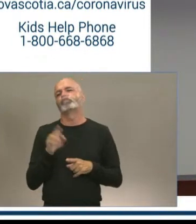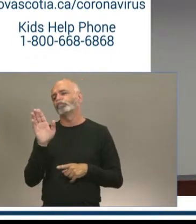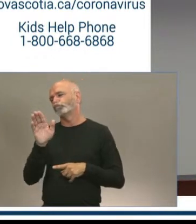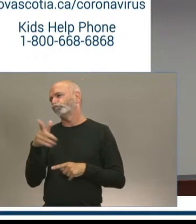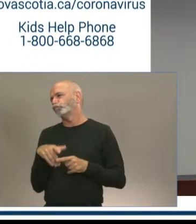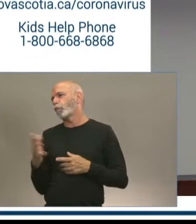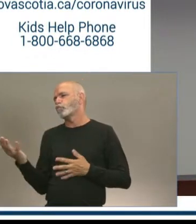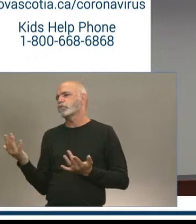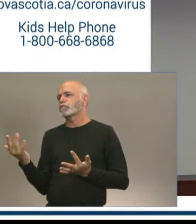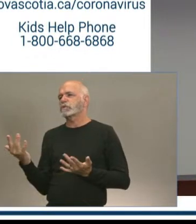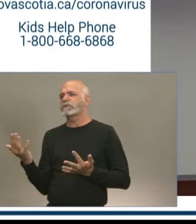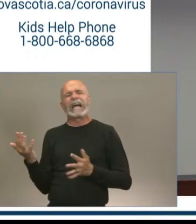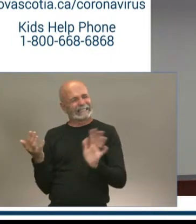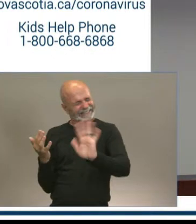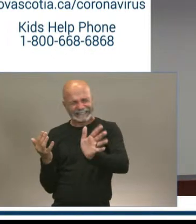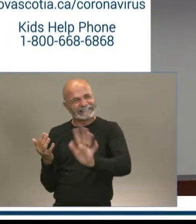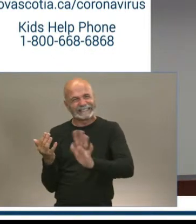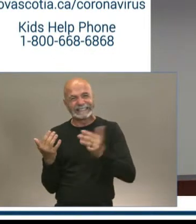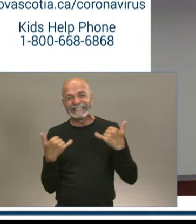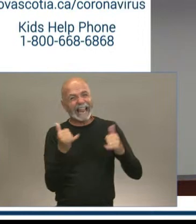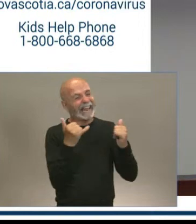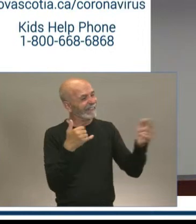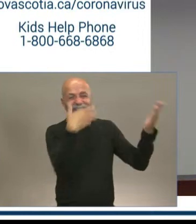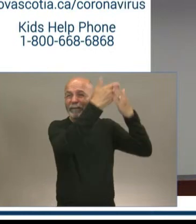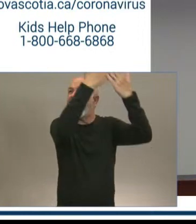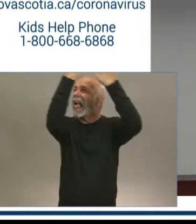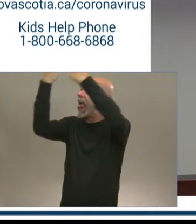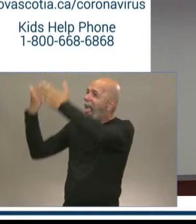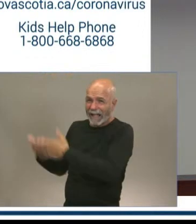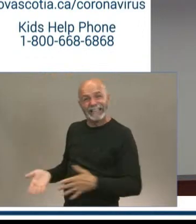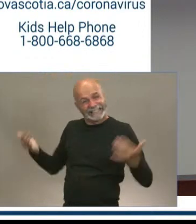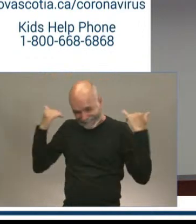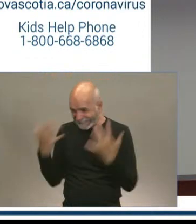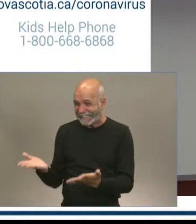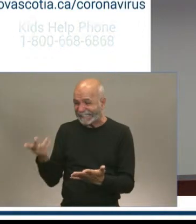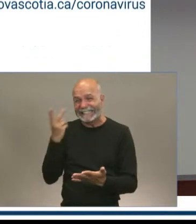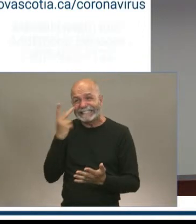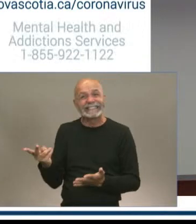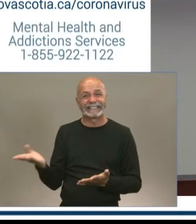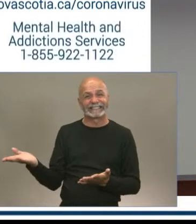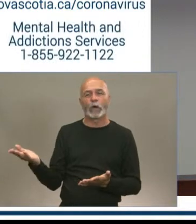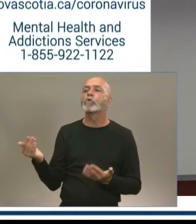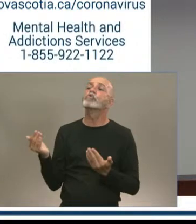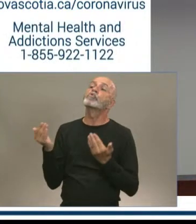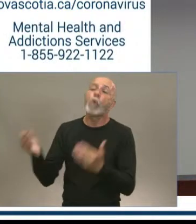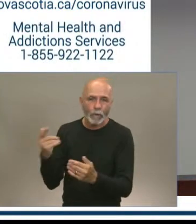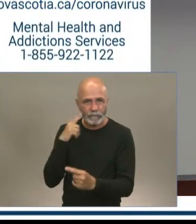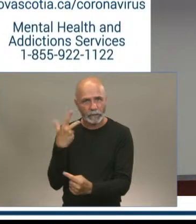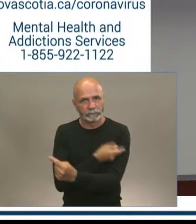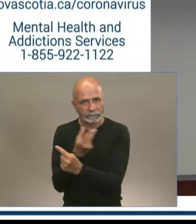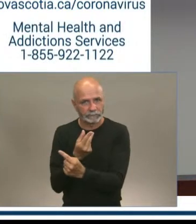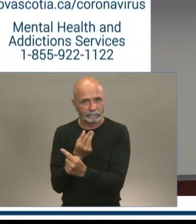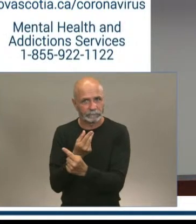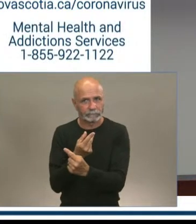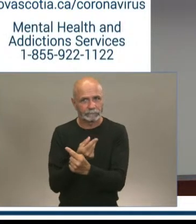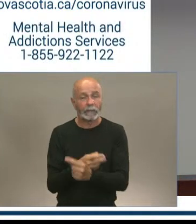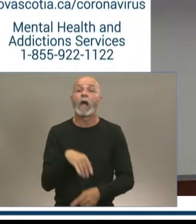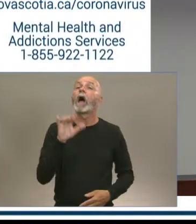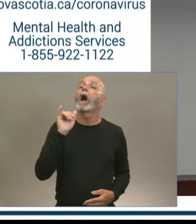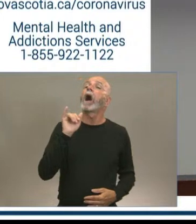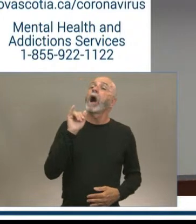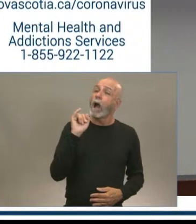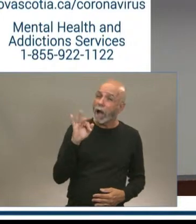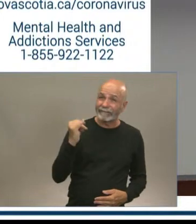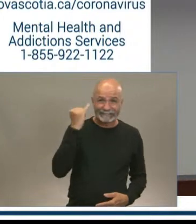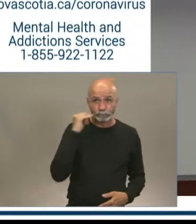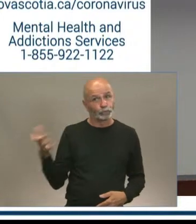It's there. Get vaccinated. But that's why I say, even personally, if you want to